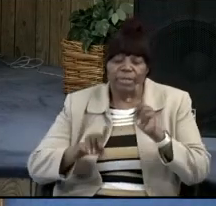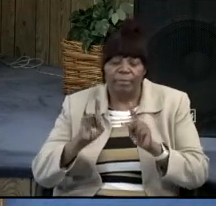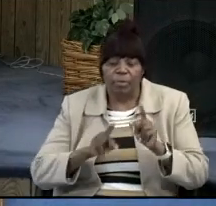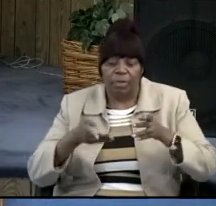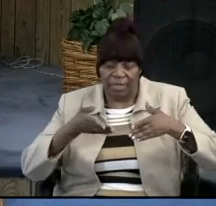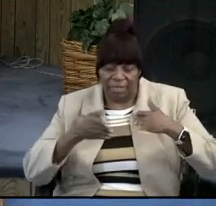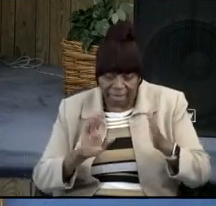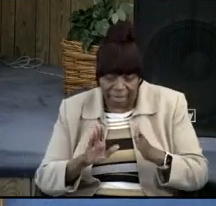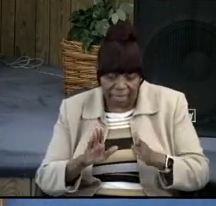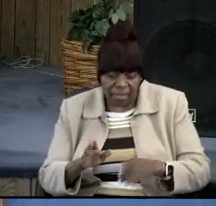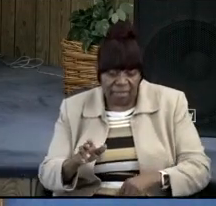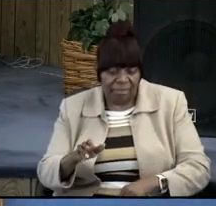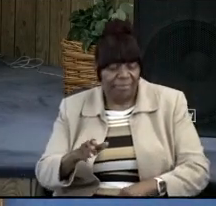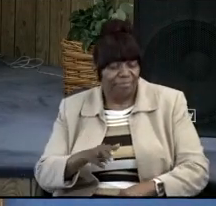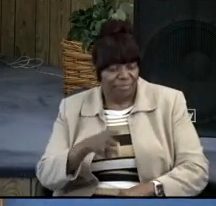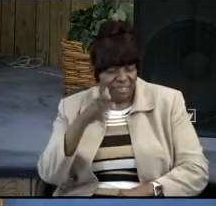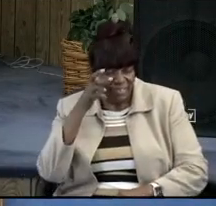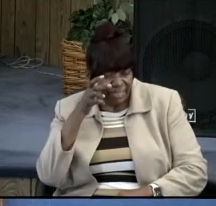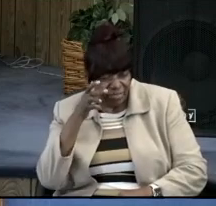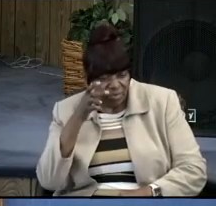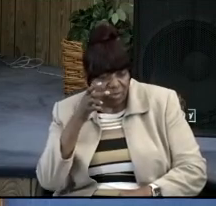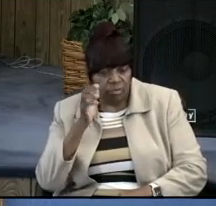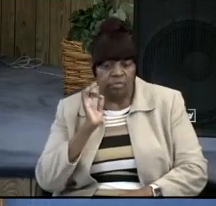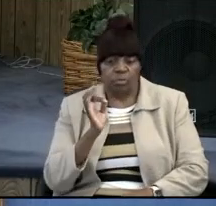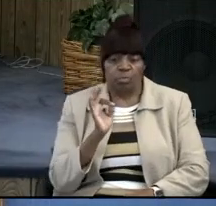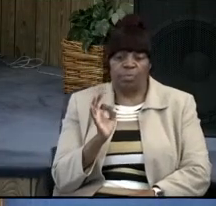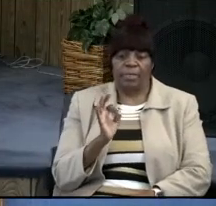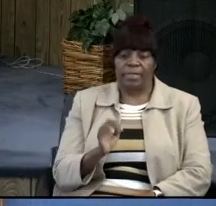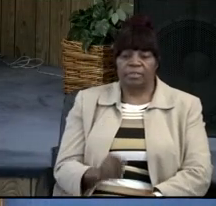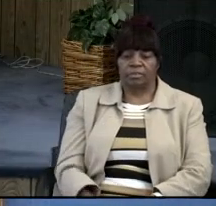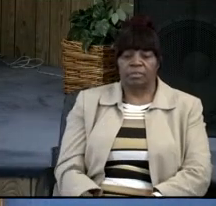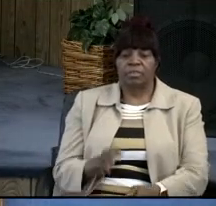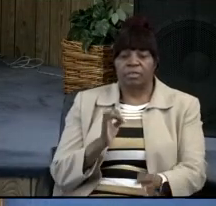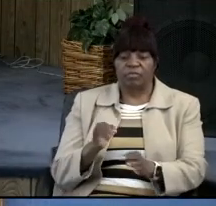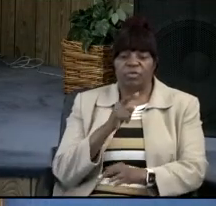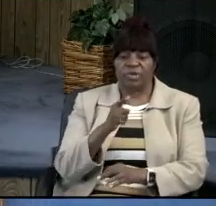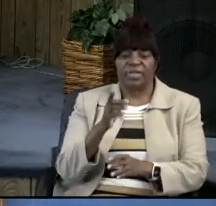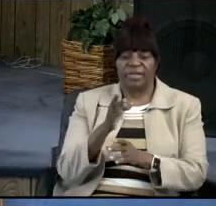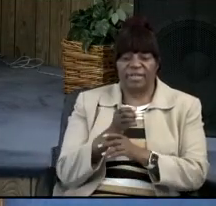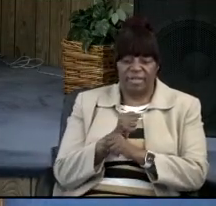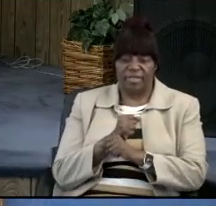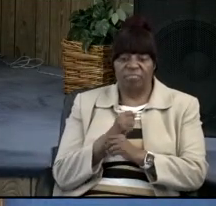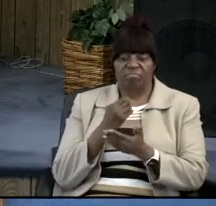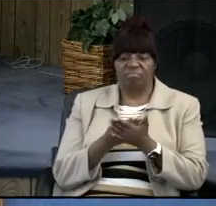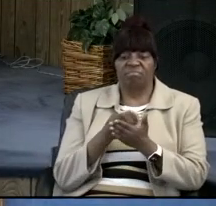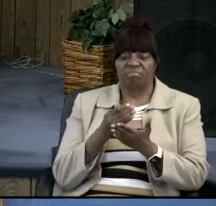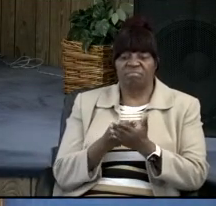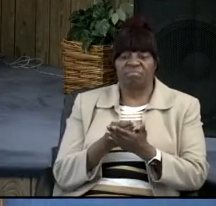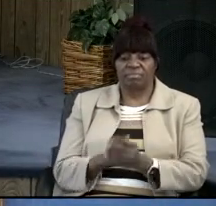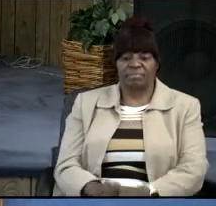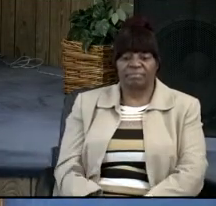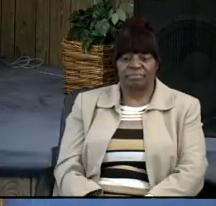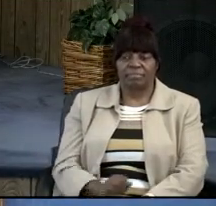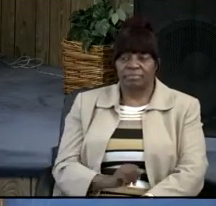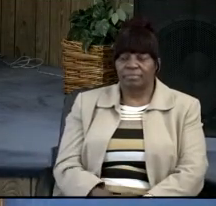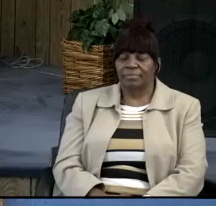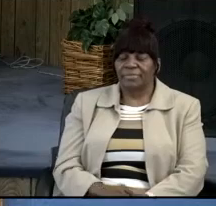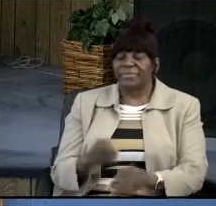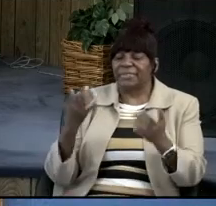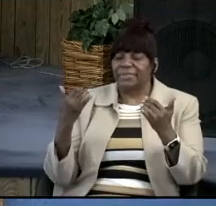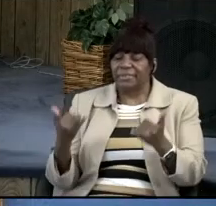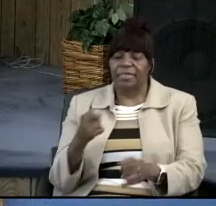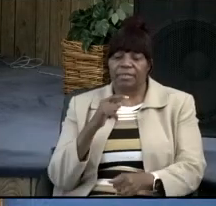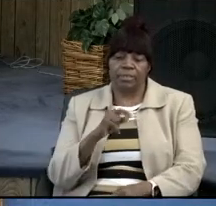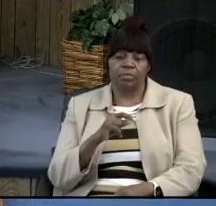The Then when folk come off the street, all of a sudden you